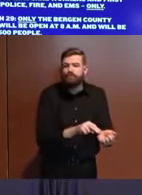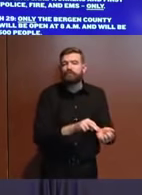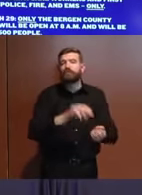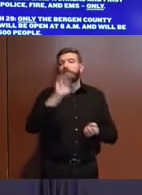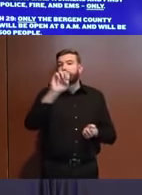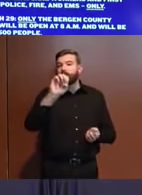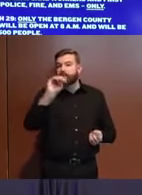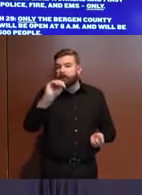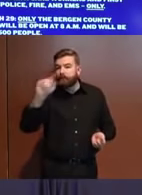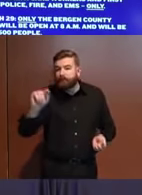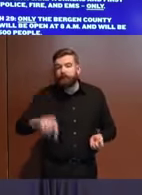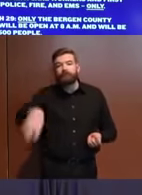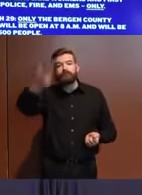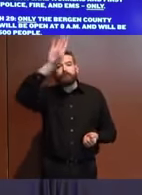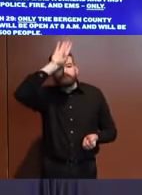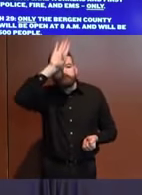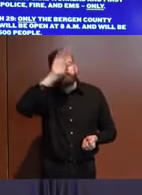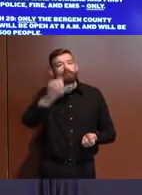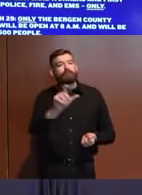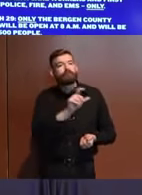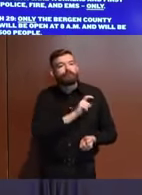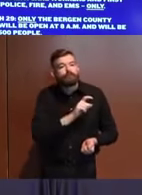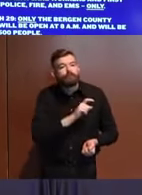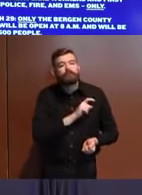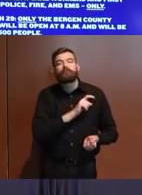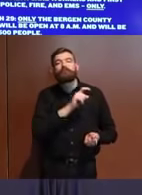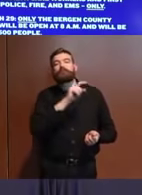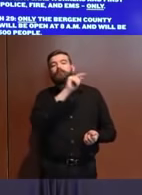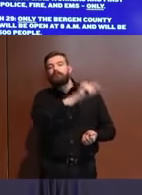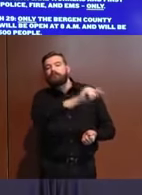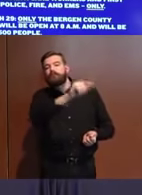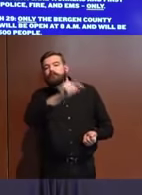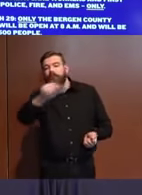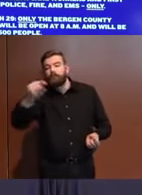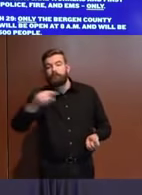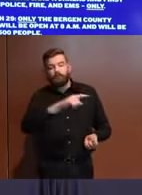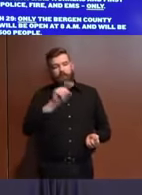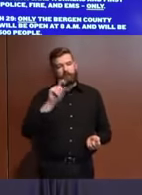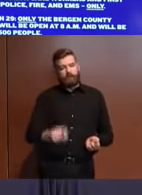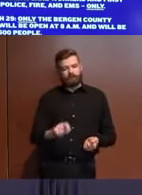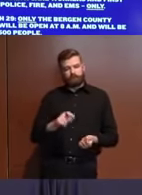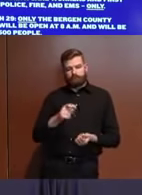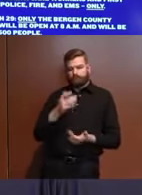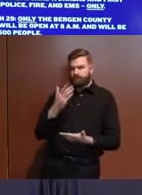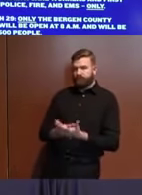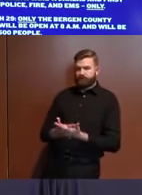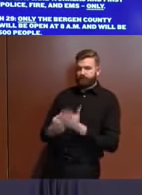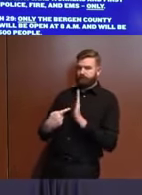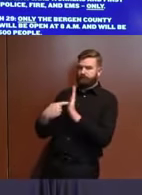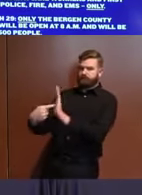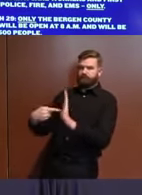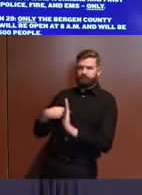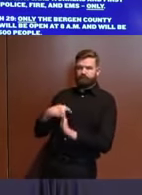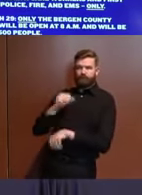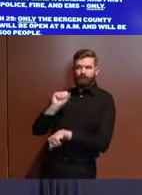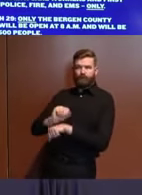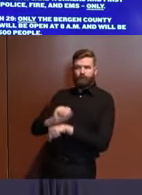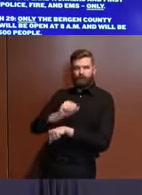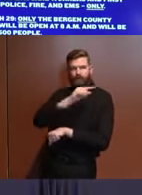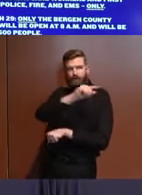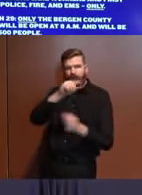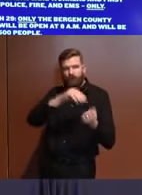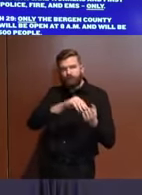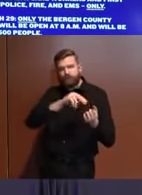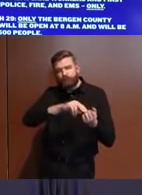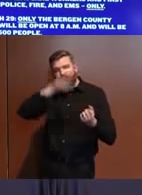EMS, with valid credentials only. And I think after Judy speaks, Pat, there'll be a couple things I'd love you to address, including asking